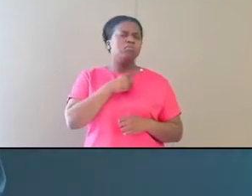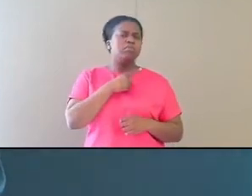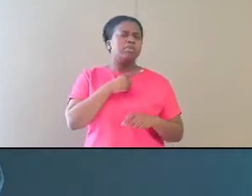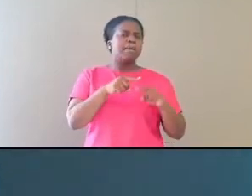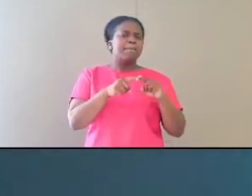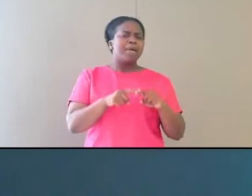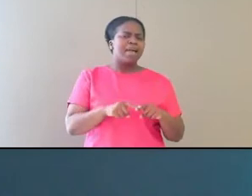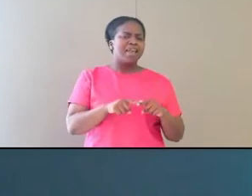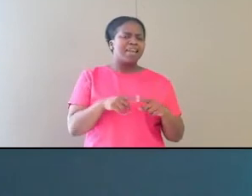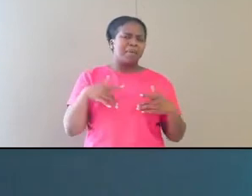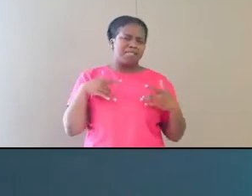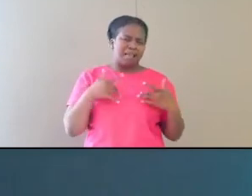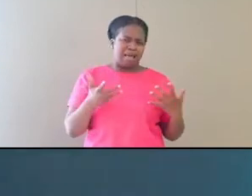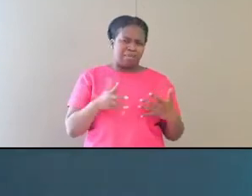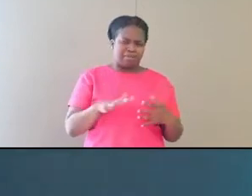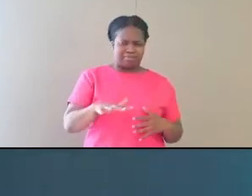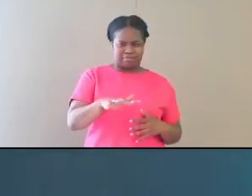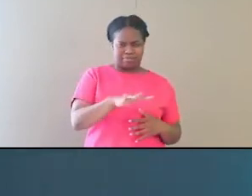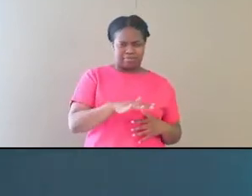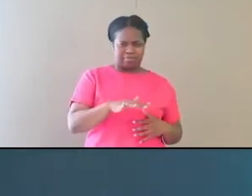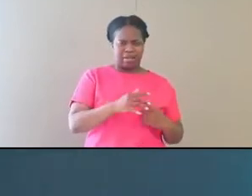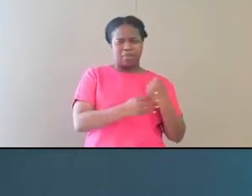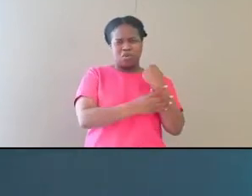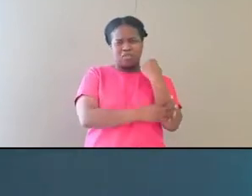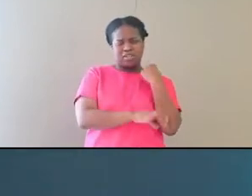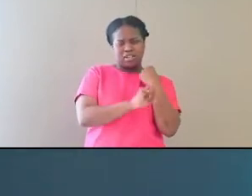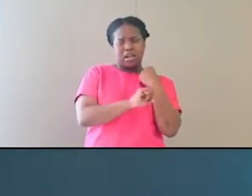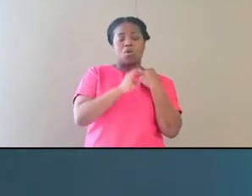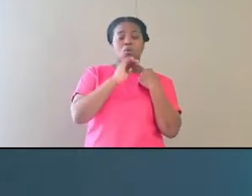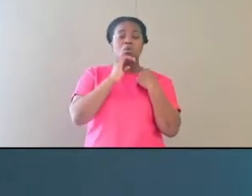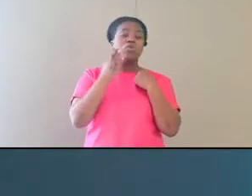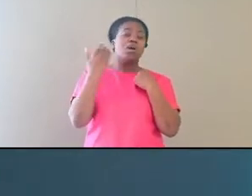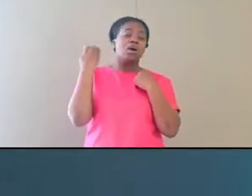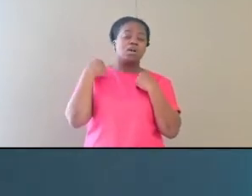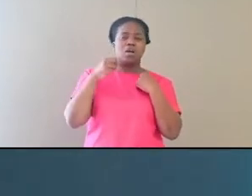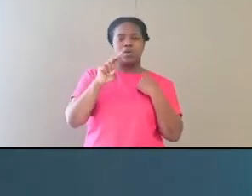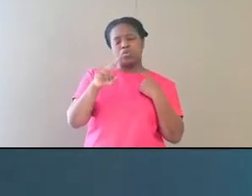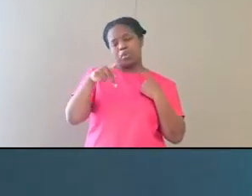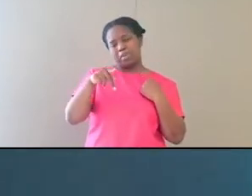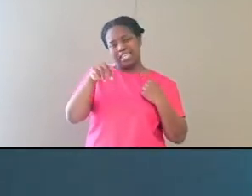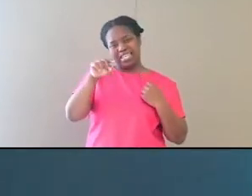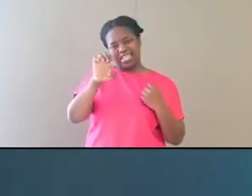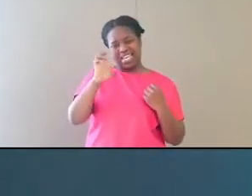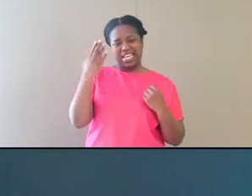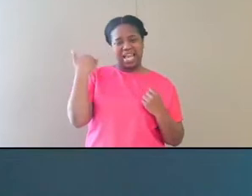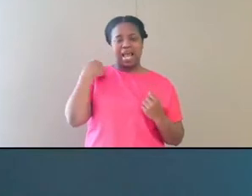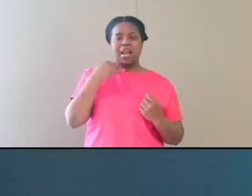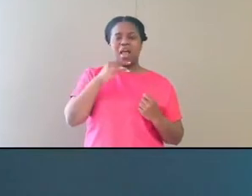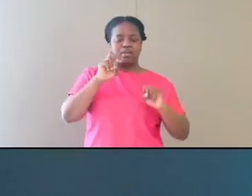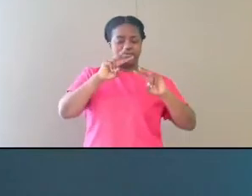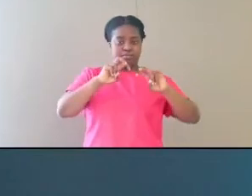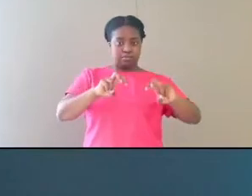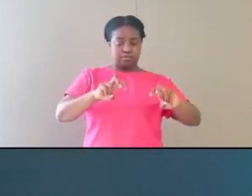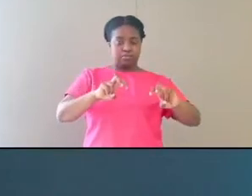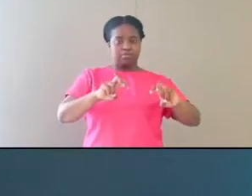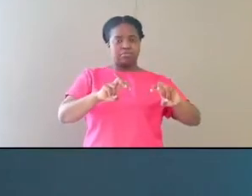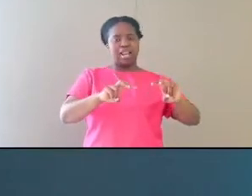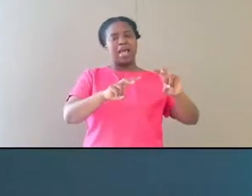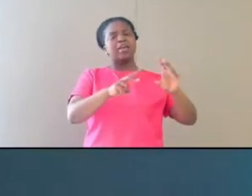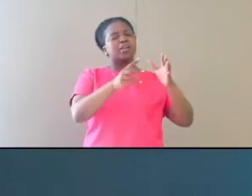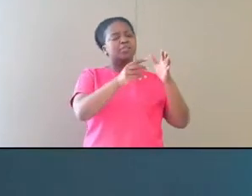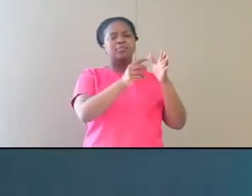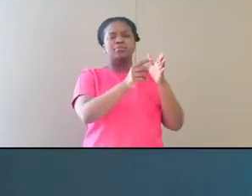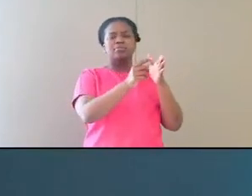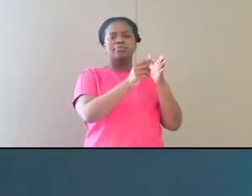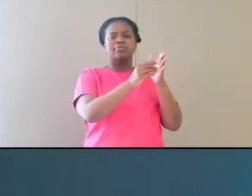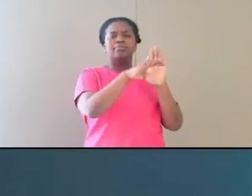poverty level that was developed by the University of Port Elizabeth at the time, UPE, called the household subsistence level. And it was based